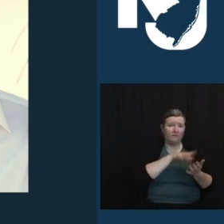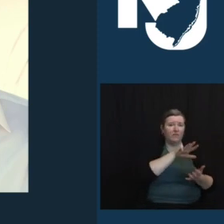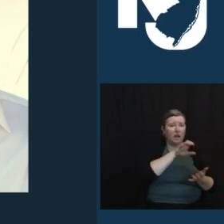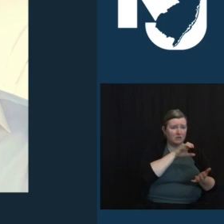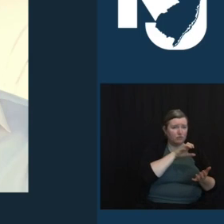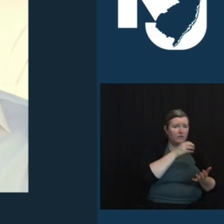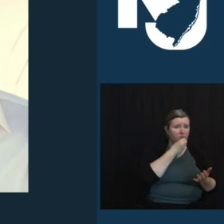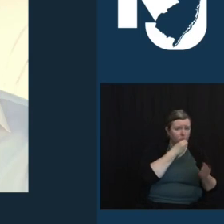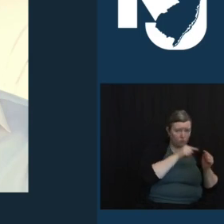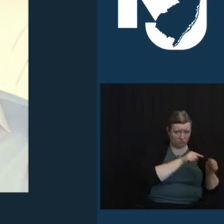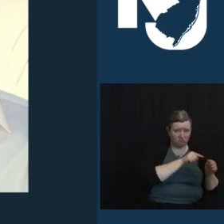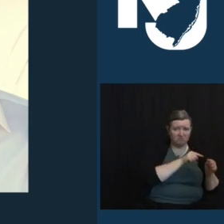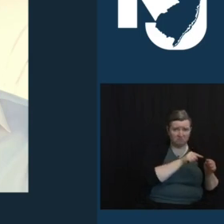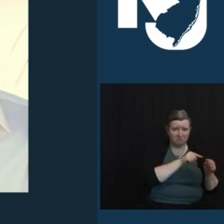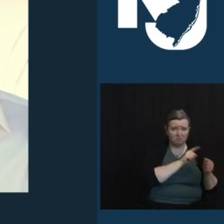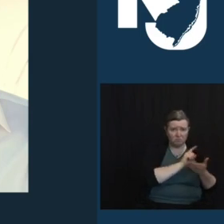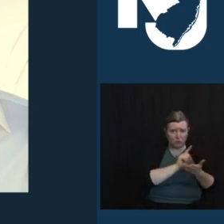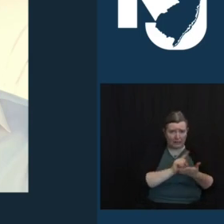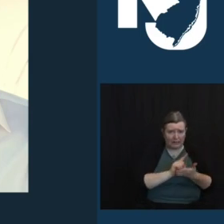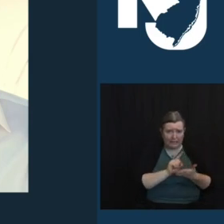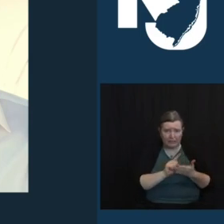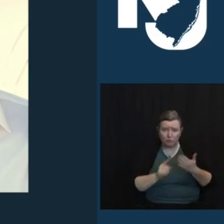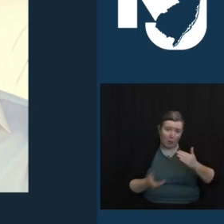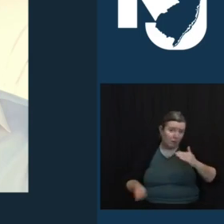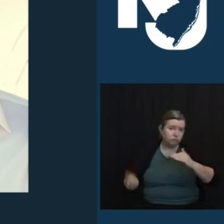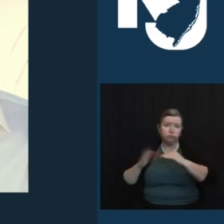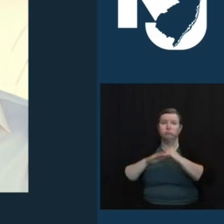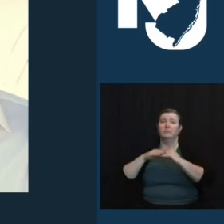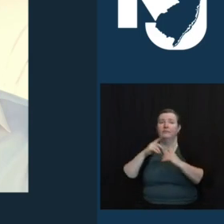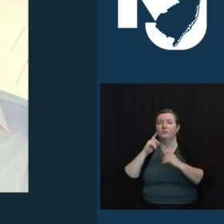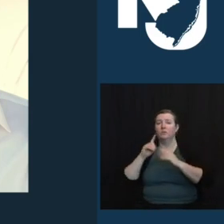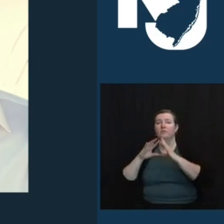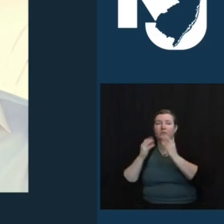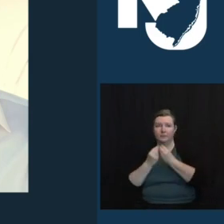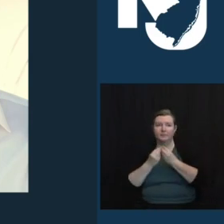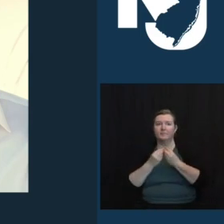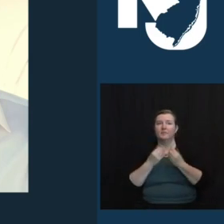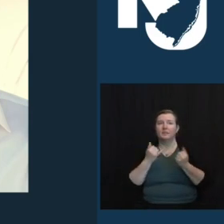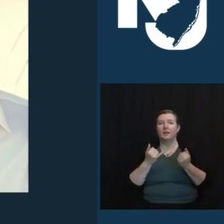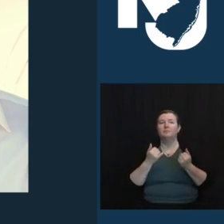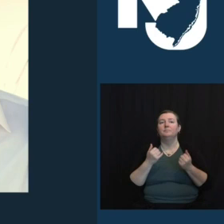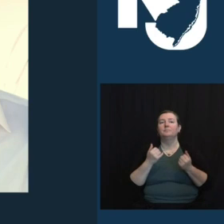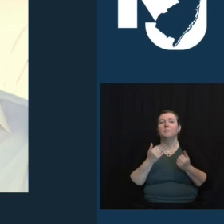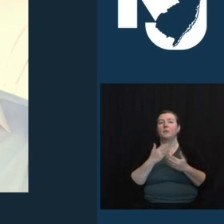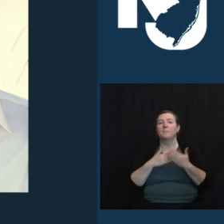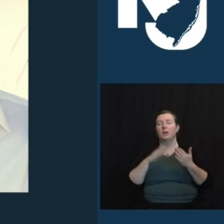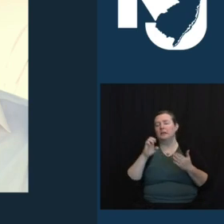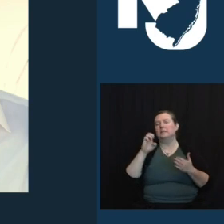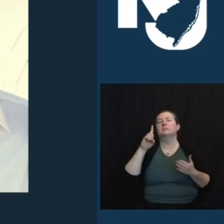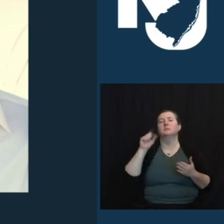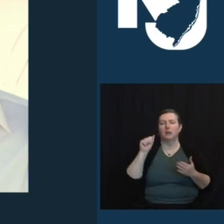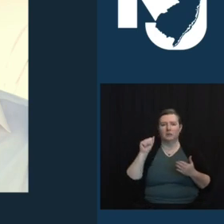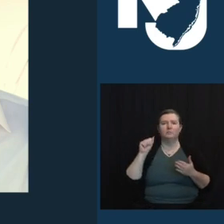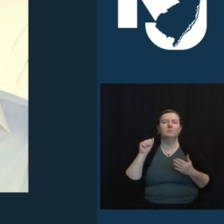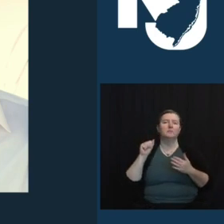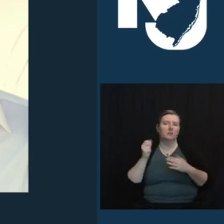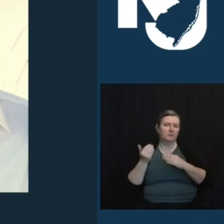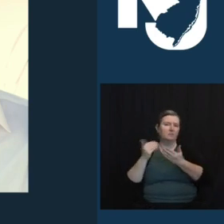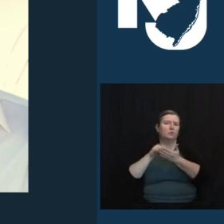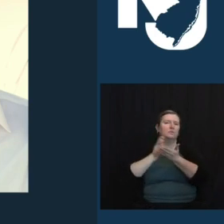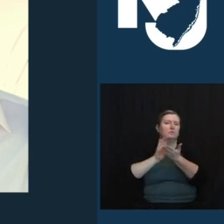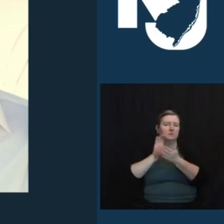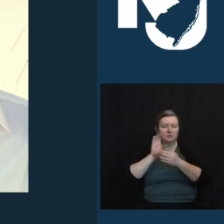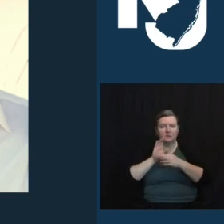27,000 meals a year. They are now part of the New Jersey Economic Development Authority's Sustain and Serve NJ program, and